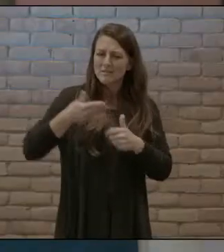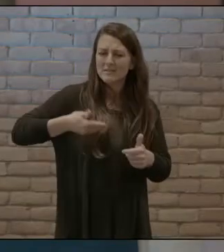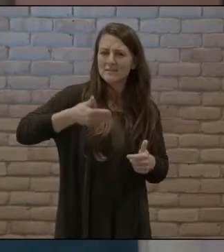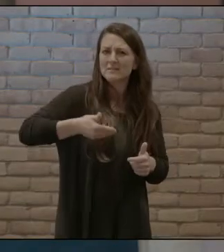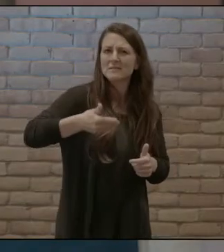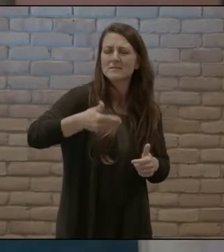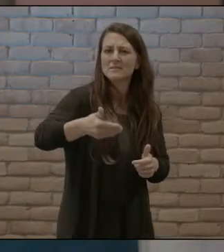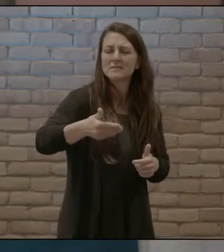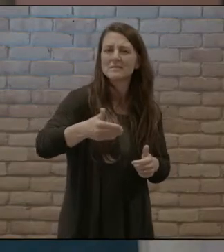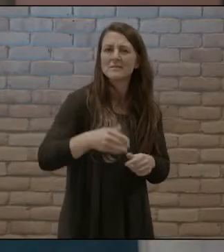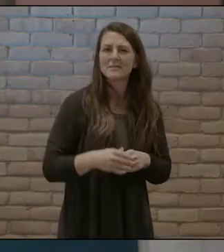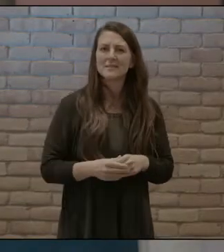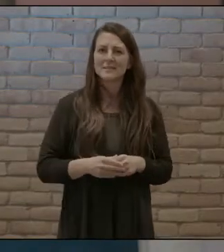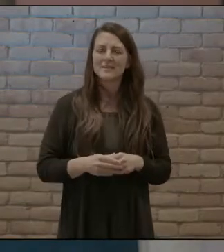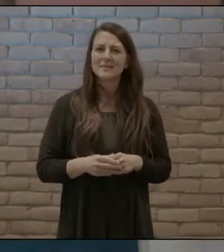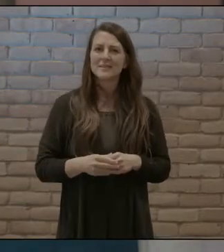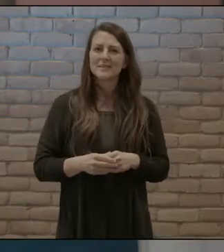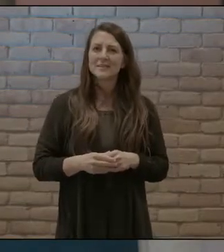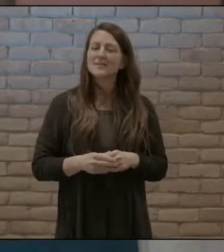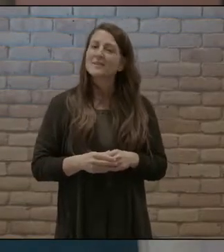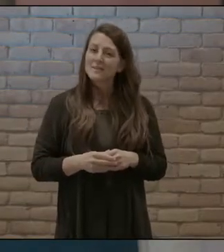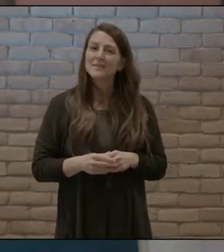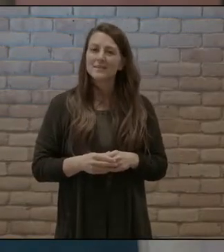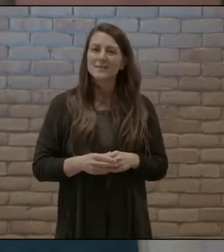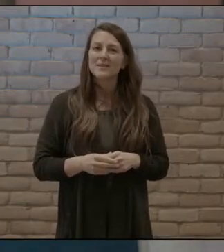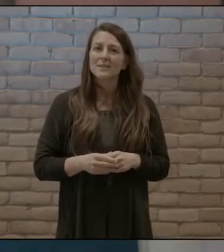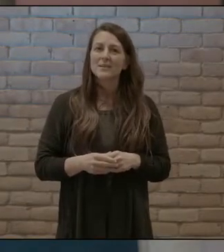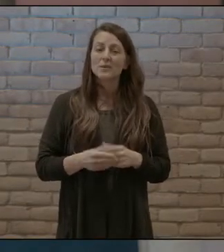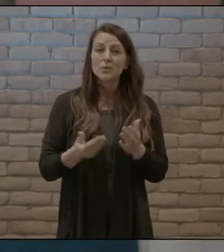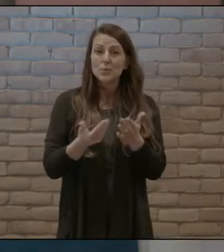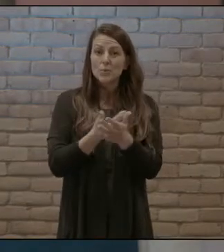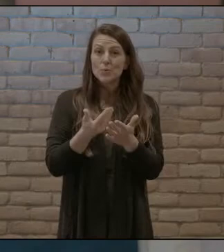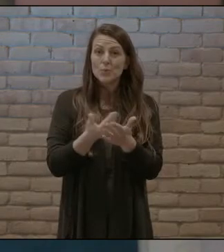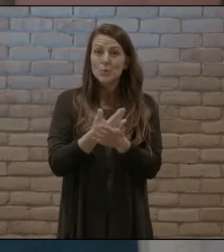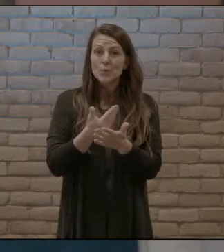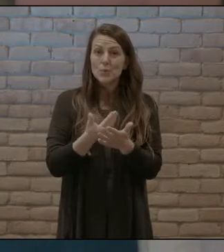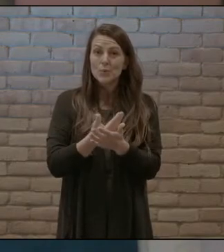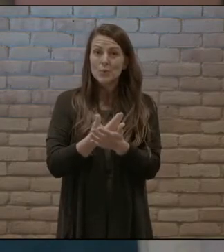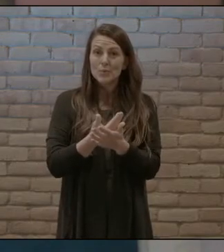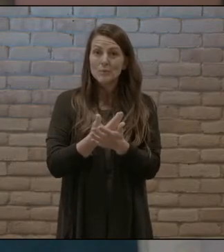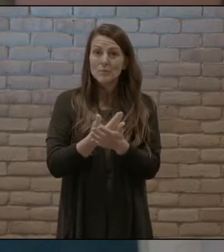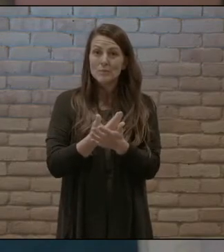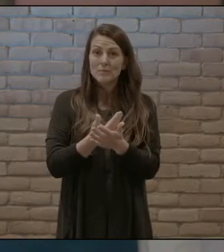what are the new things that God is going to do?